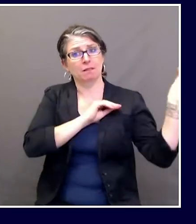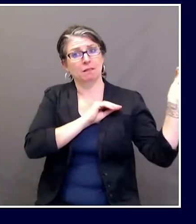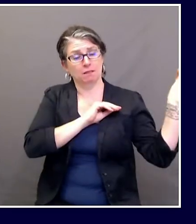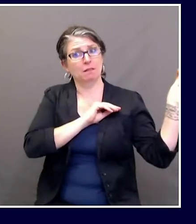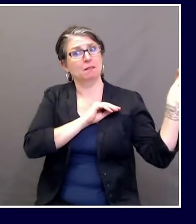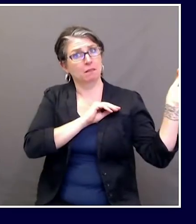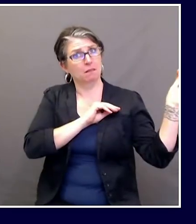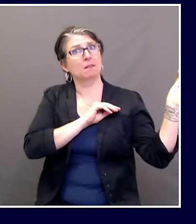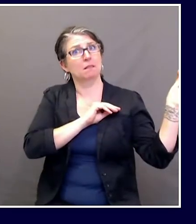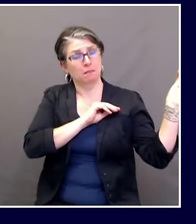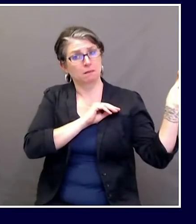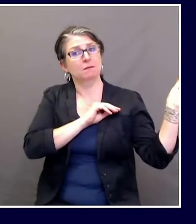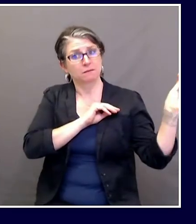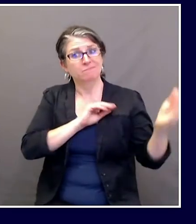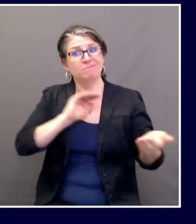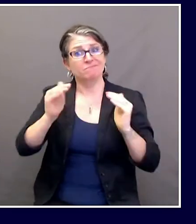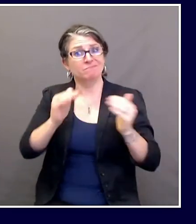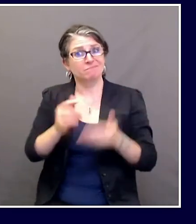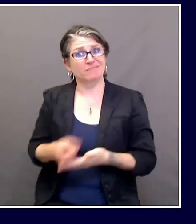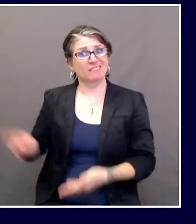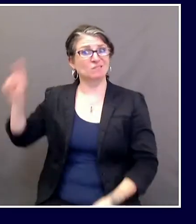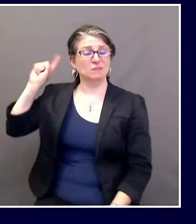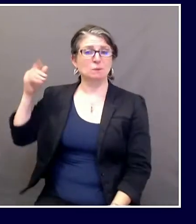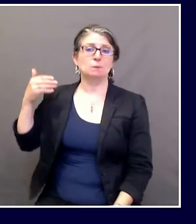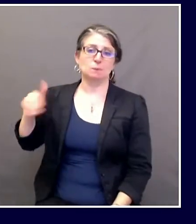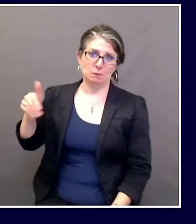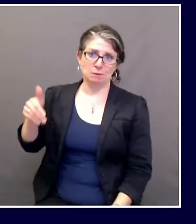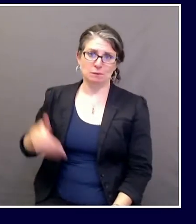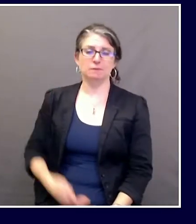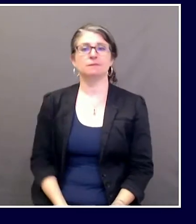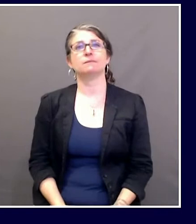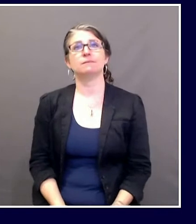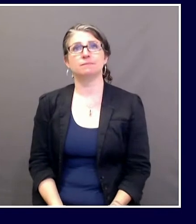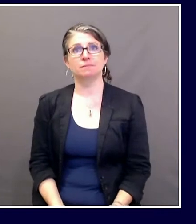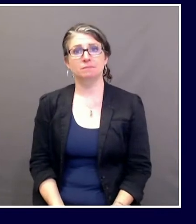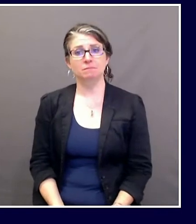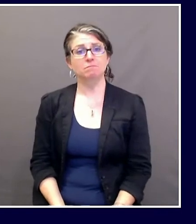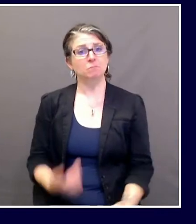disease just over the course of a week, 31 people.